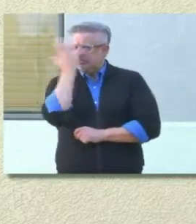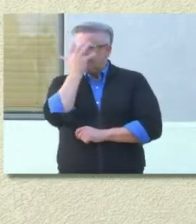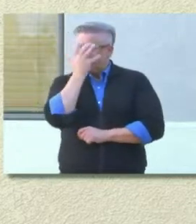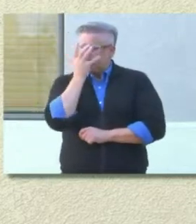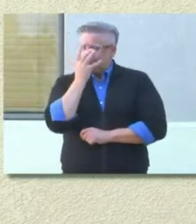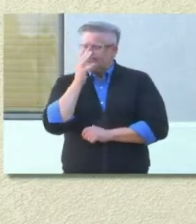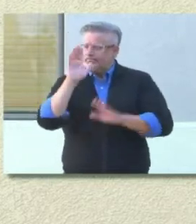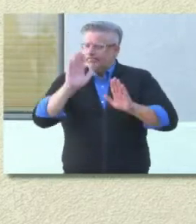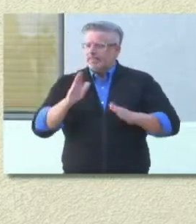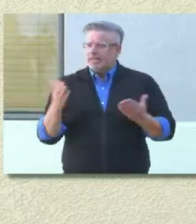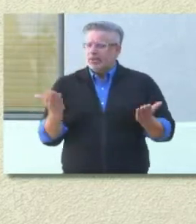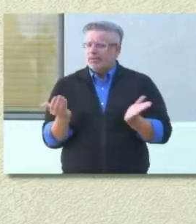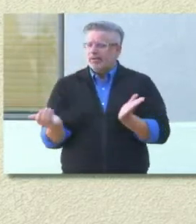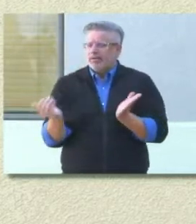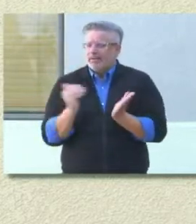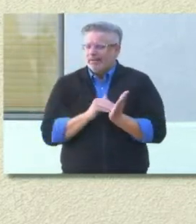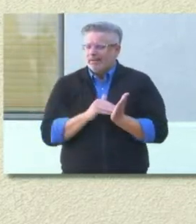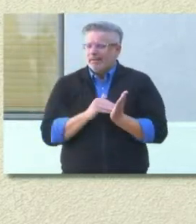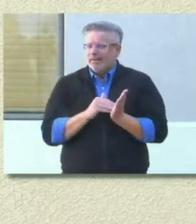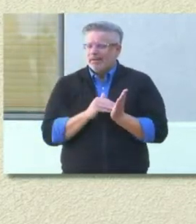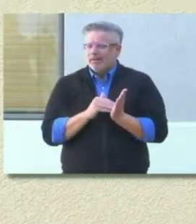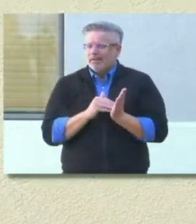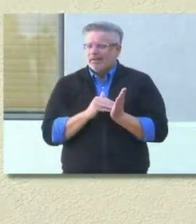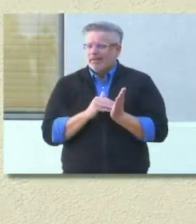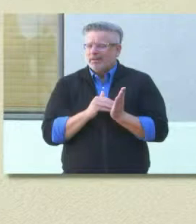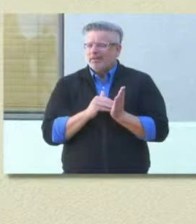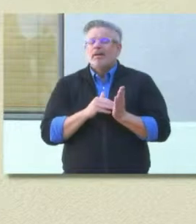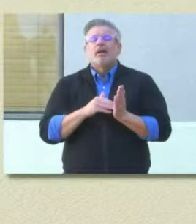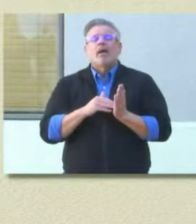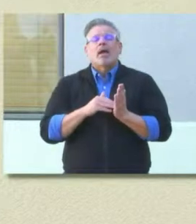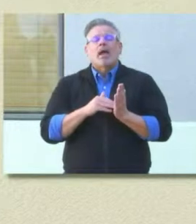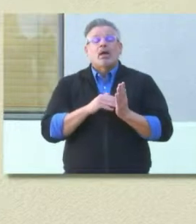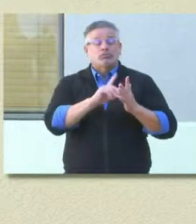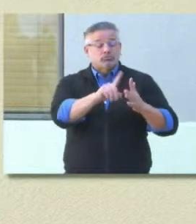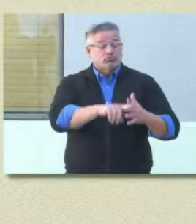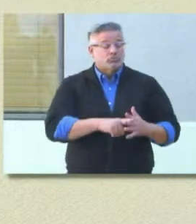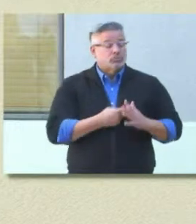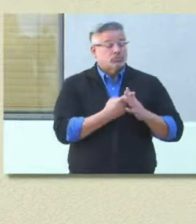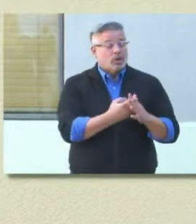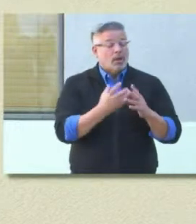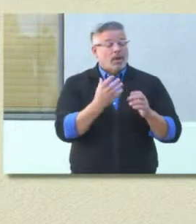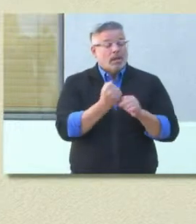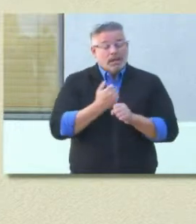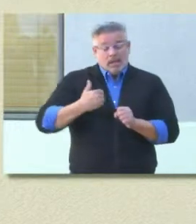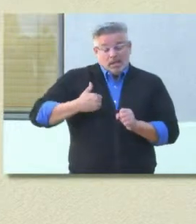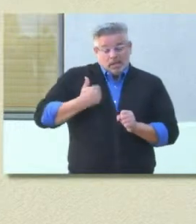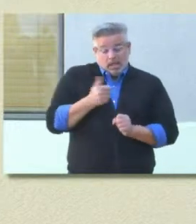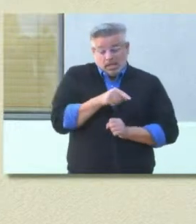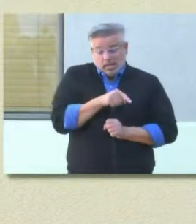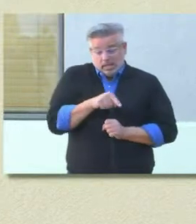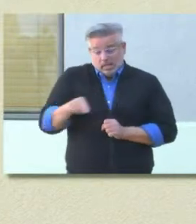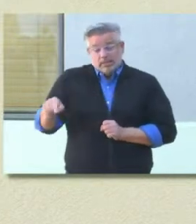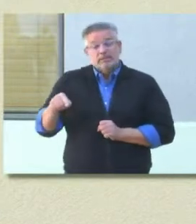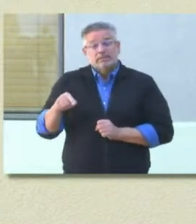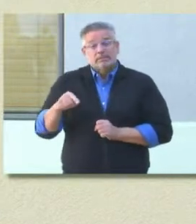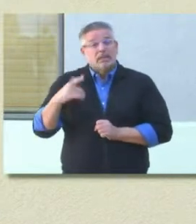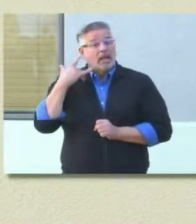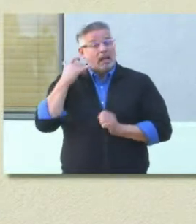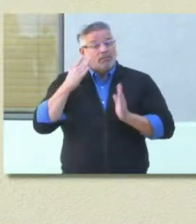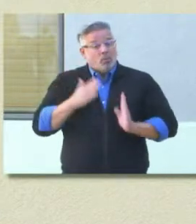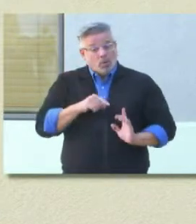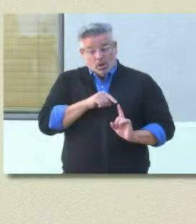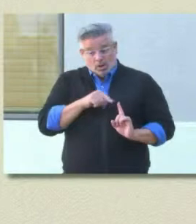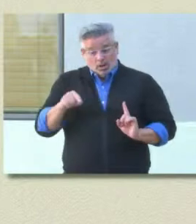here this week again as we ushered in the beginning of getting our youngest Californians, some of our youngest